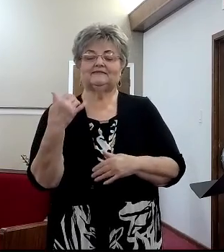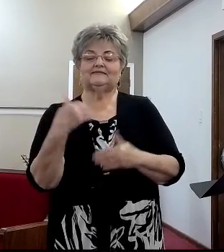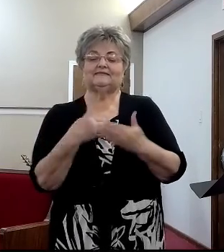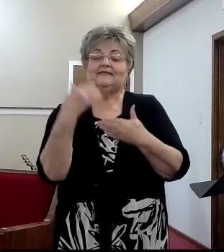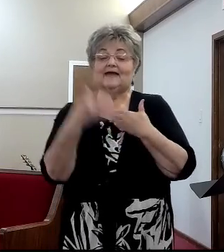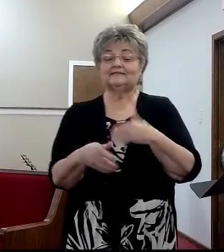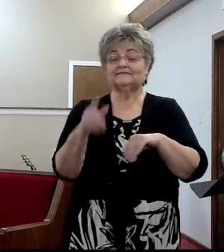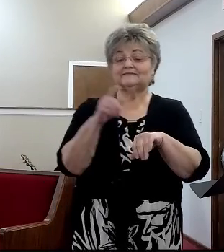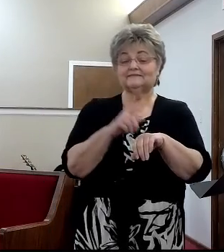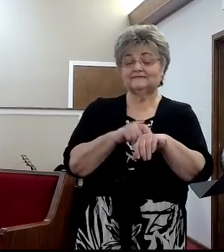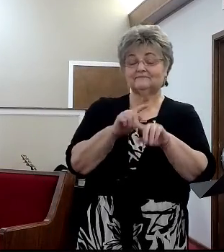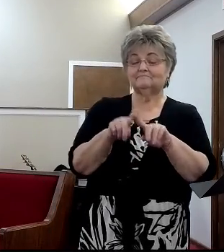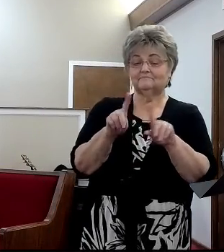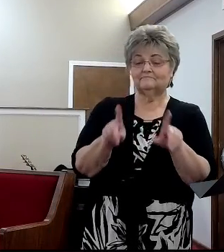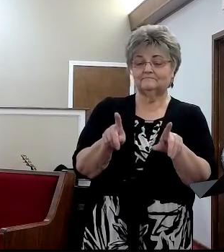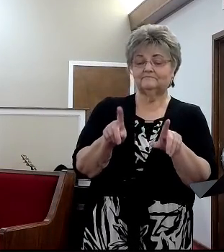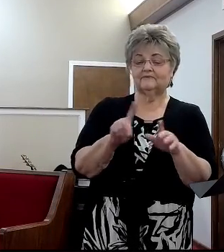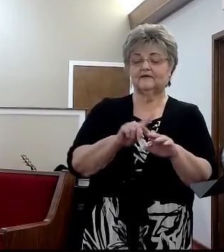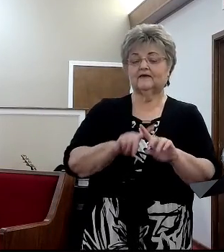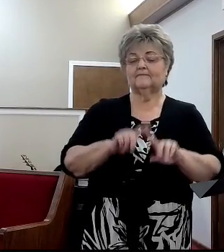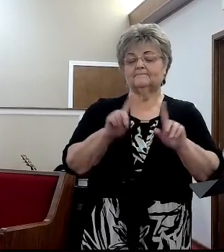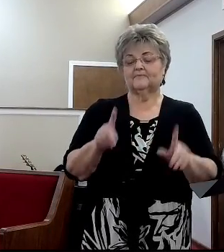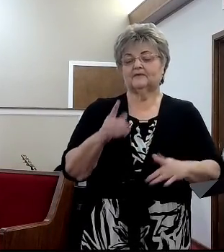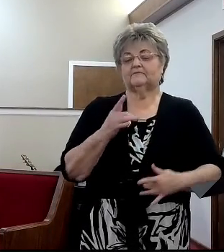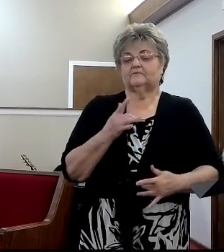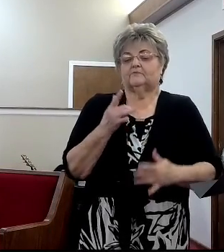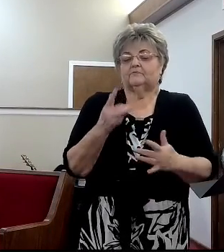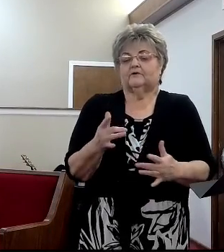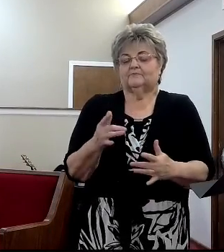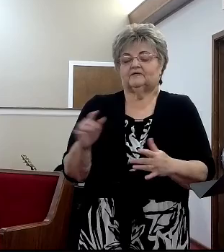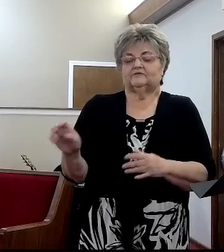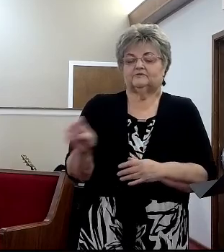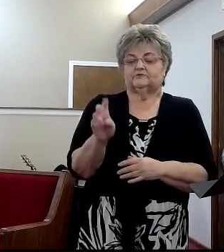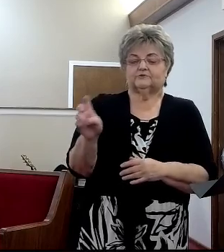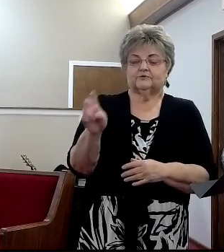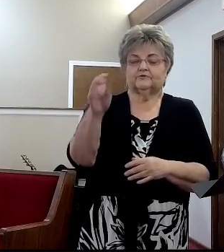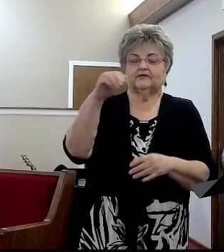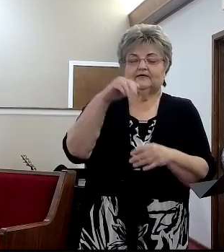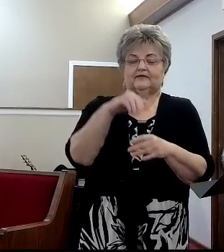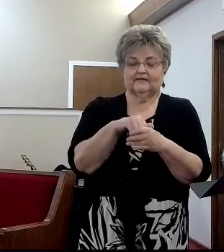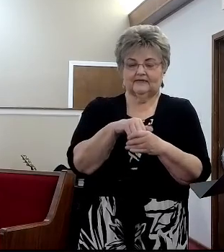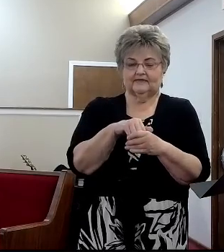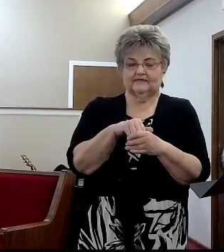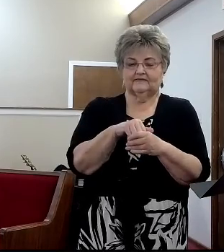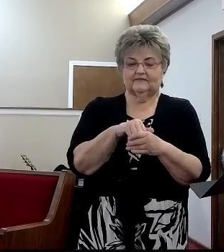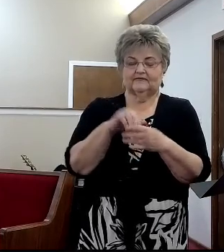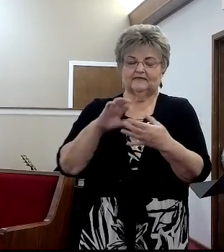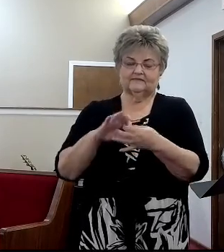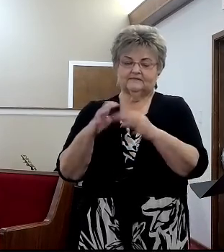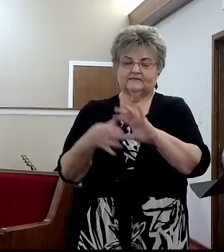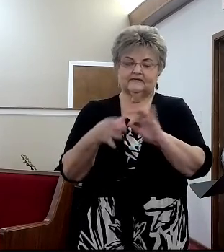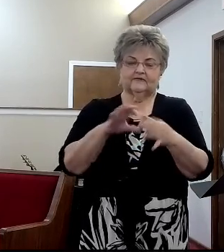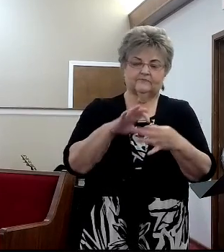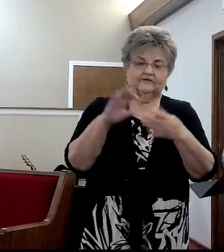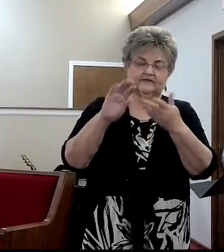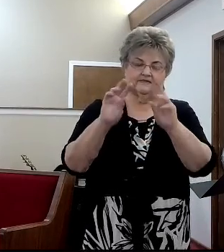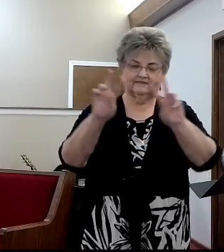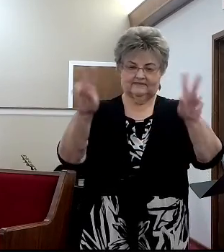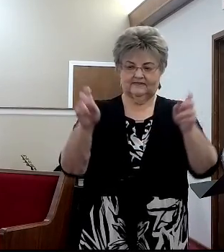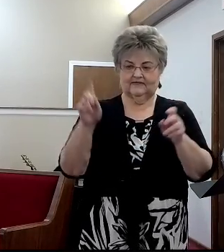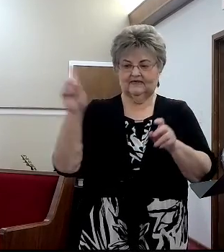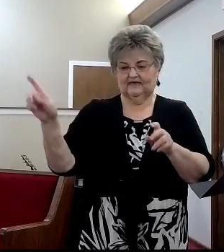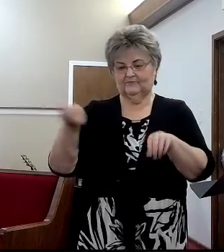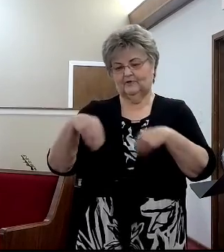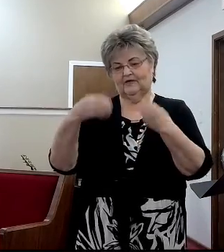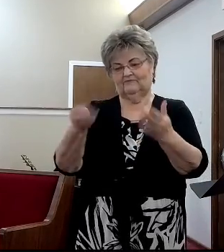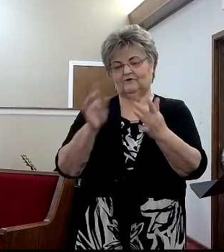do recommend the Journey Into series. It's great for your daily study. I can give you the link to